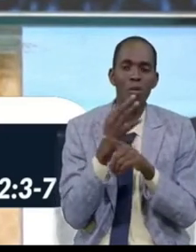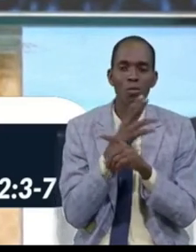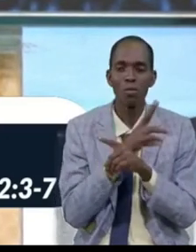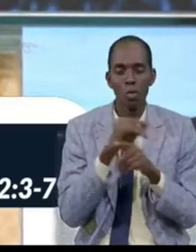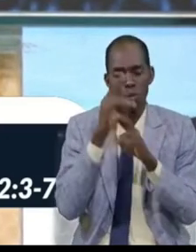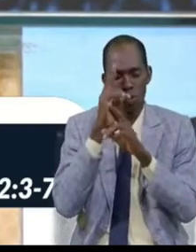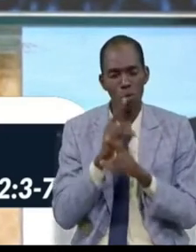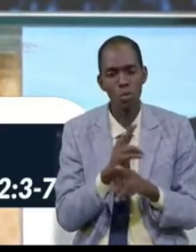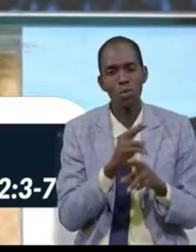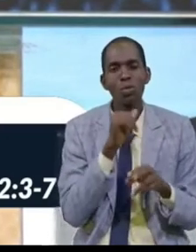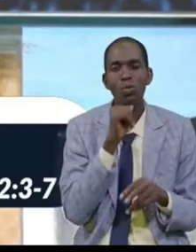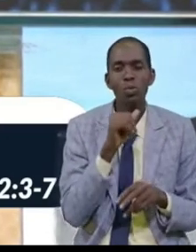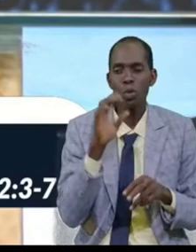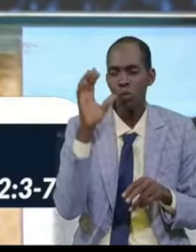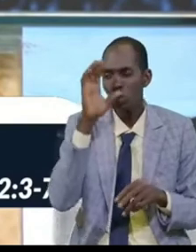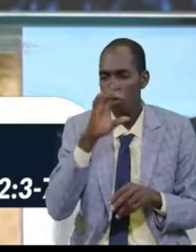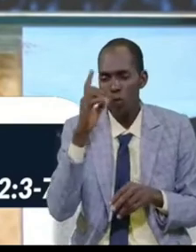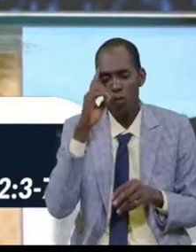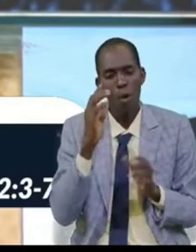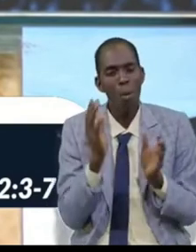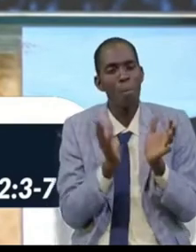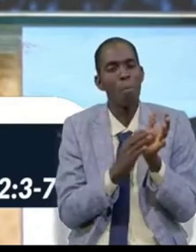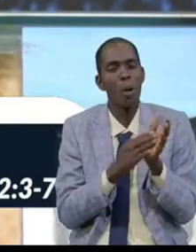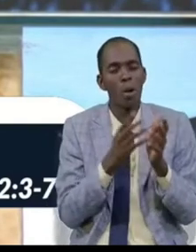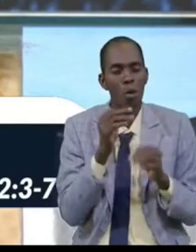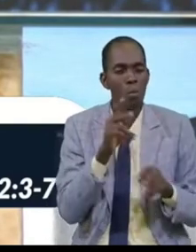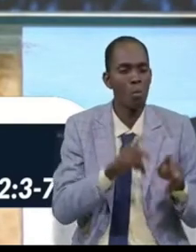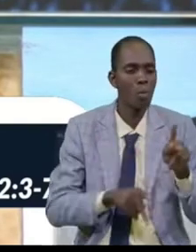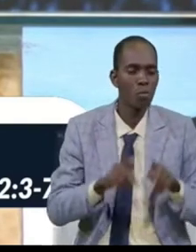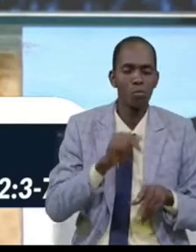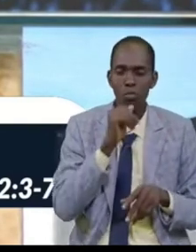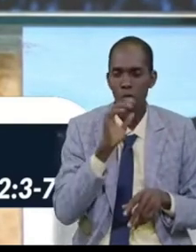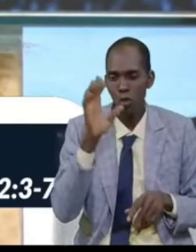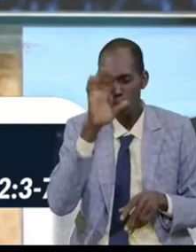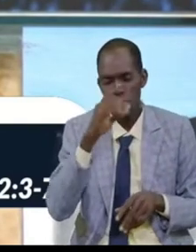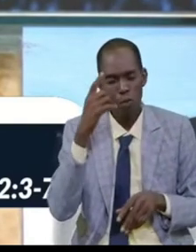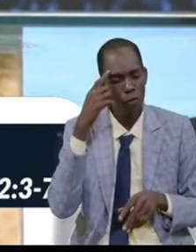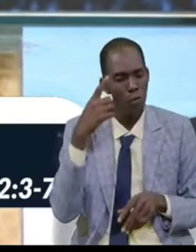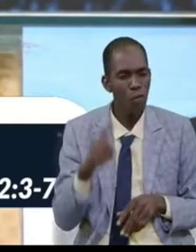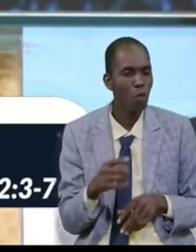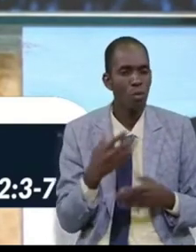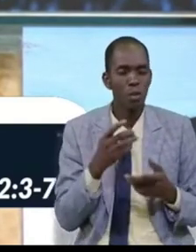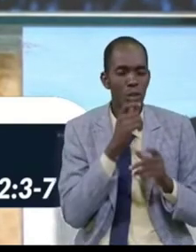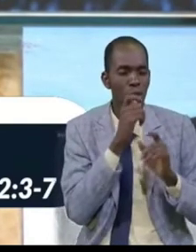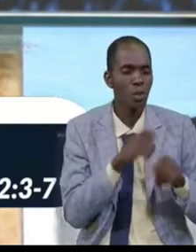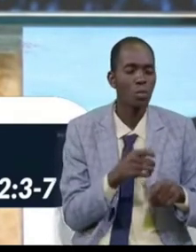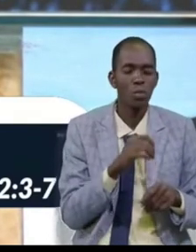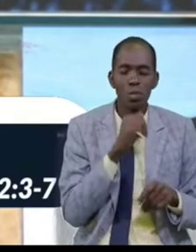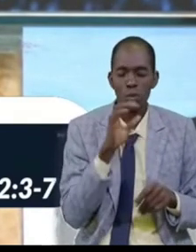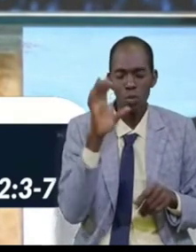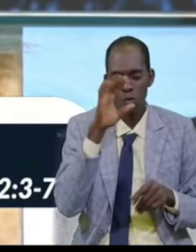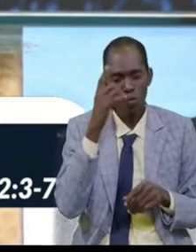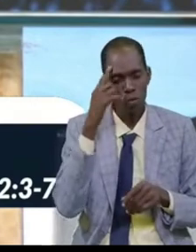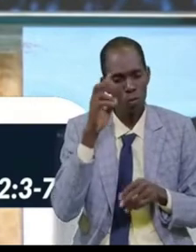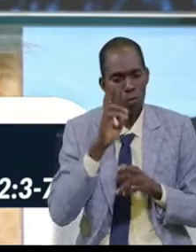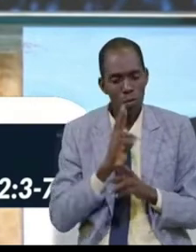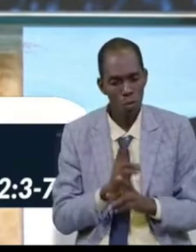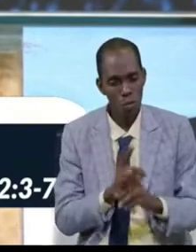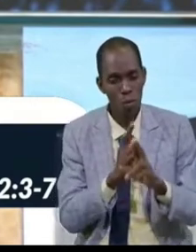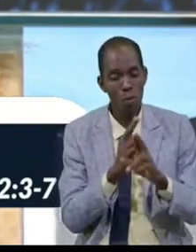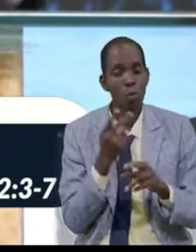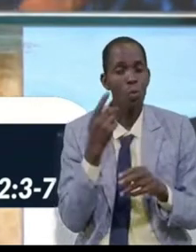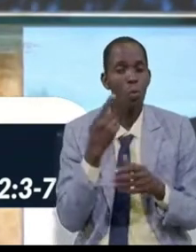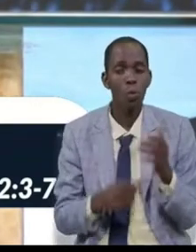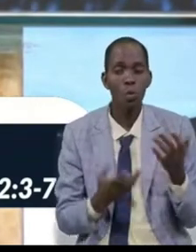reputation. You're not looking for the praise of men, and you're not looking for reputation, you're not looking for honor. All you want to